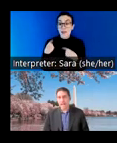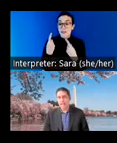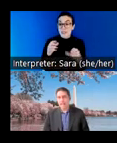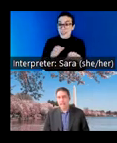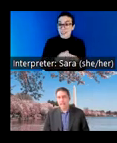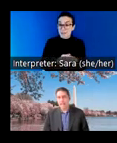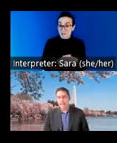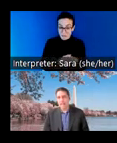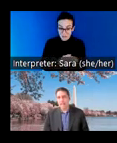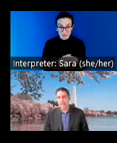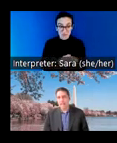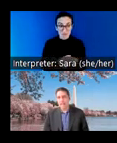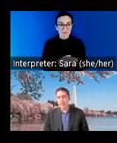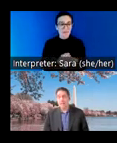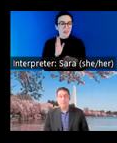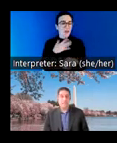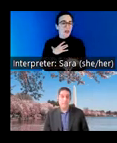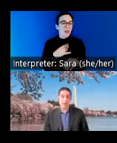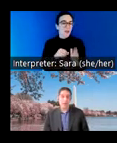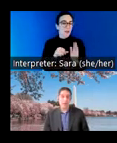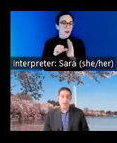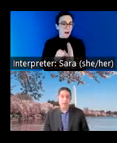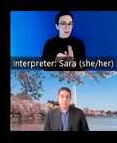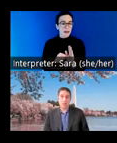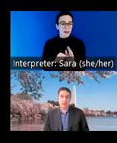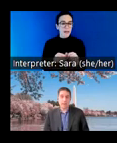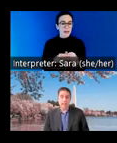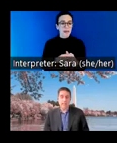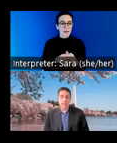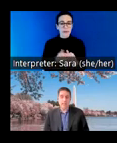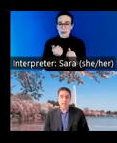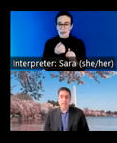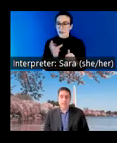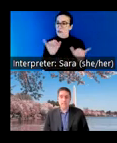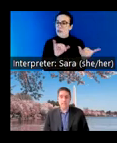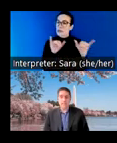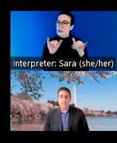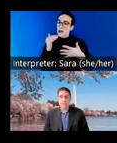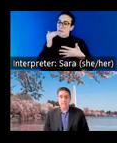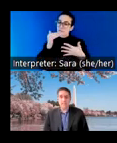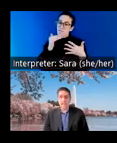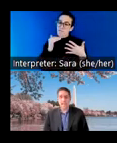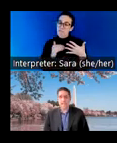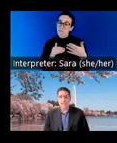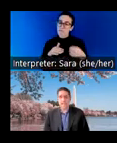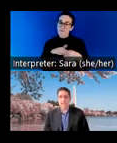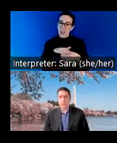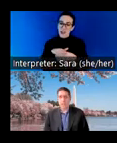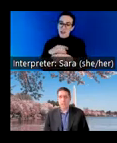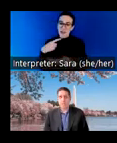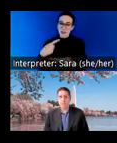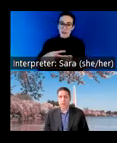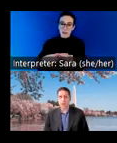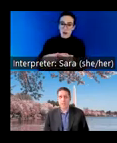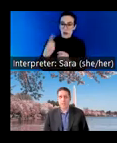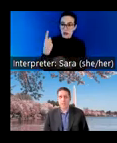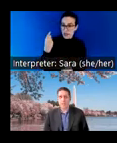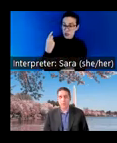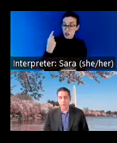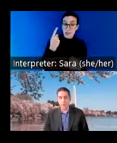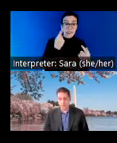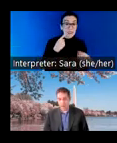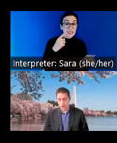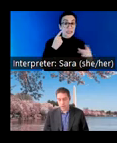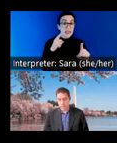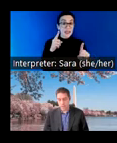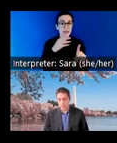I'd like to highlight in many of the same areas that I spoke about last year, successes and works in progress in